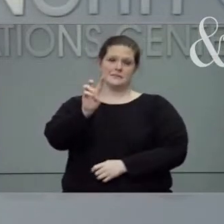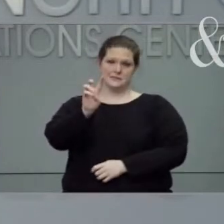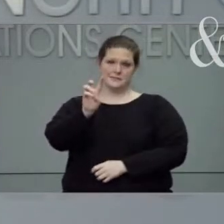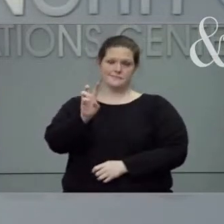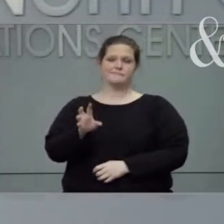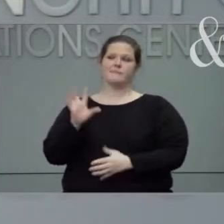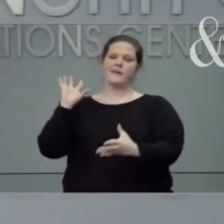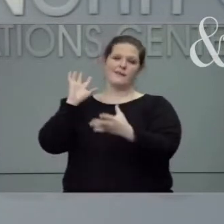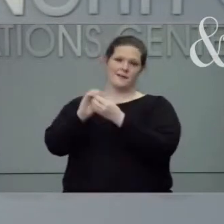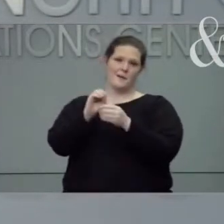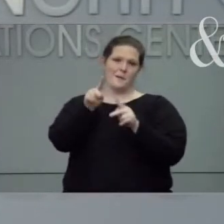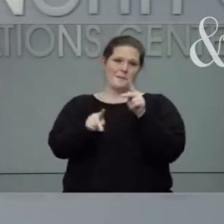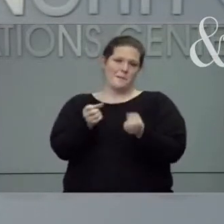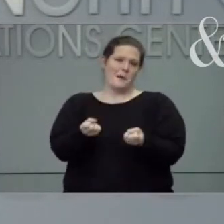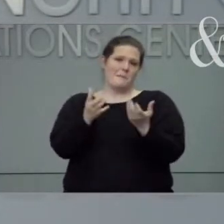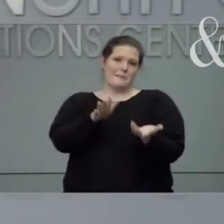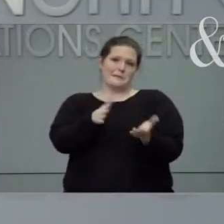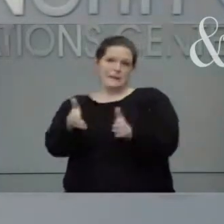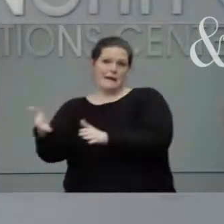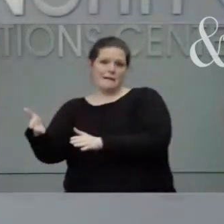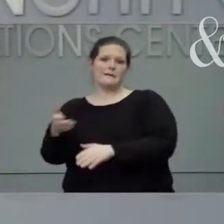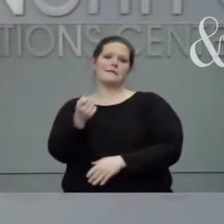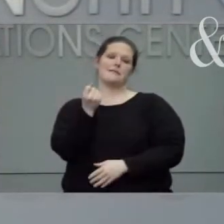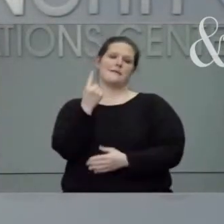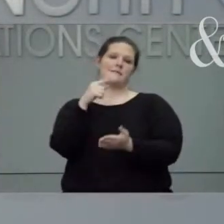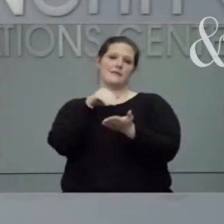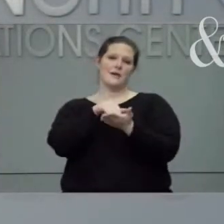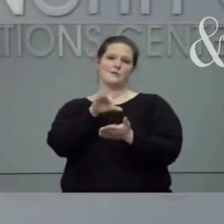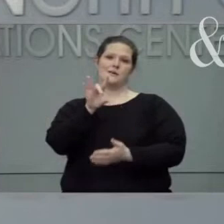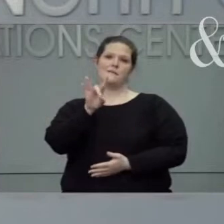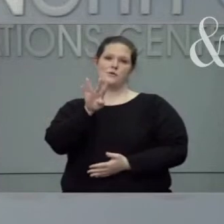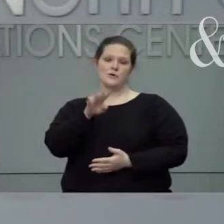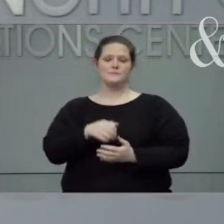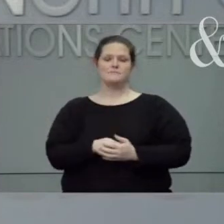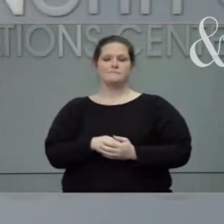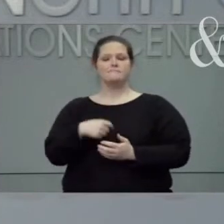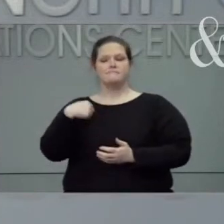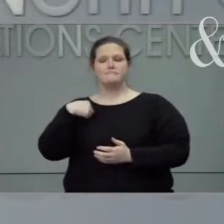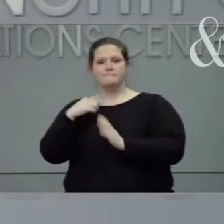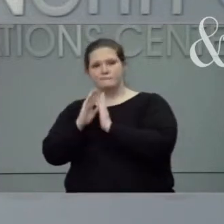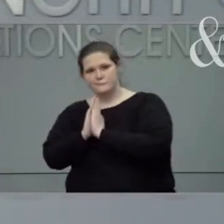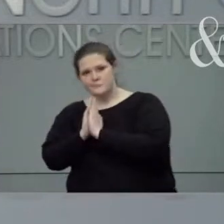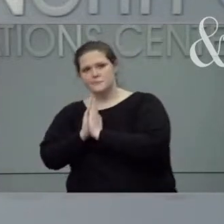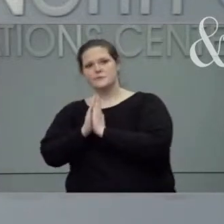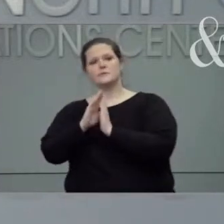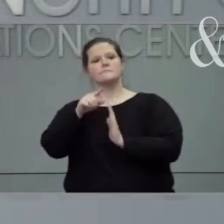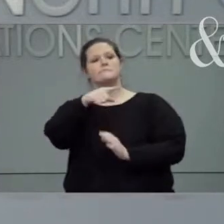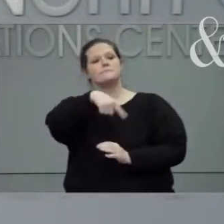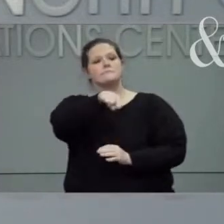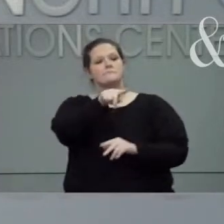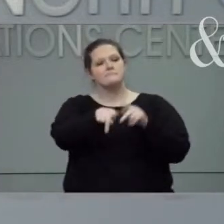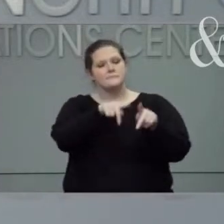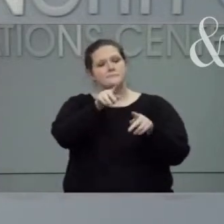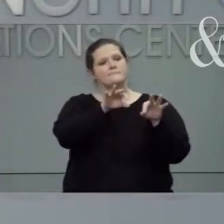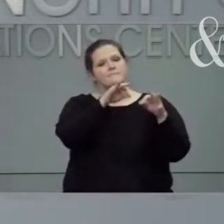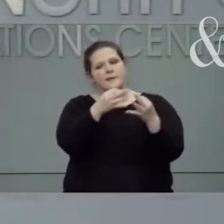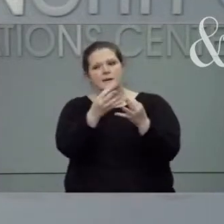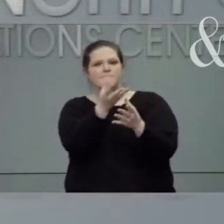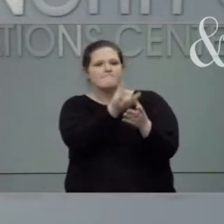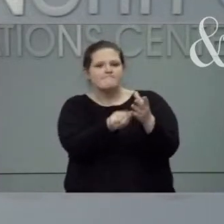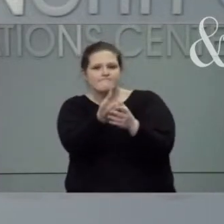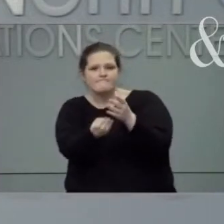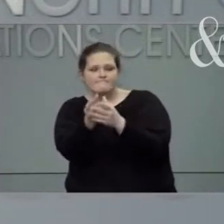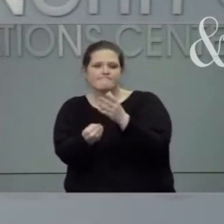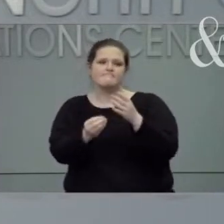11,854 people who have died. Our prayers are with those who have lost friends and loved ones or who are battling this cruel